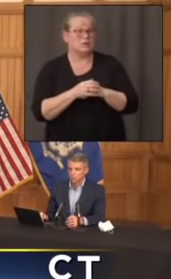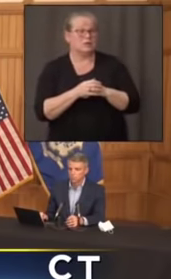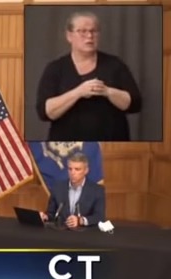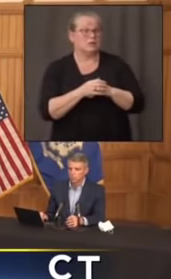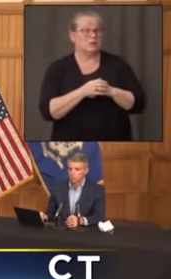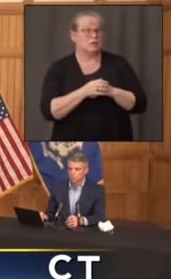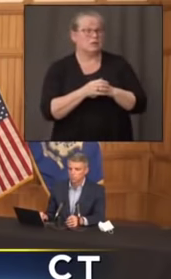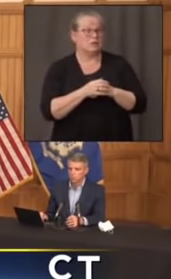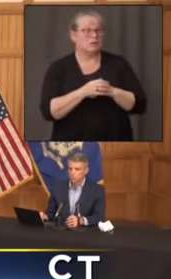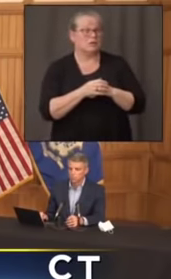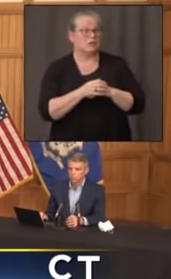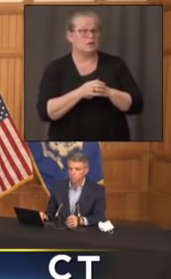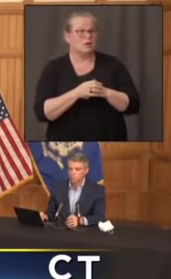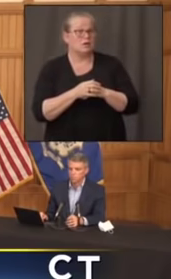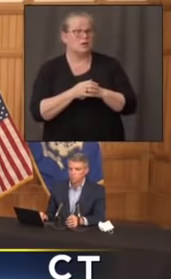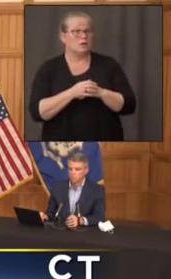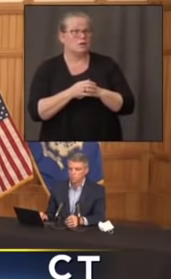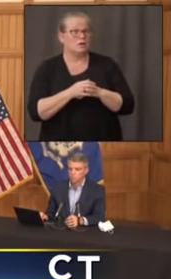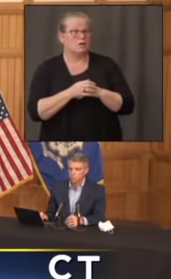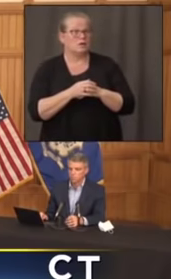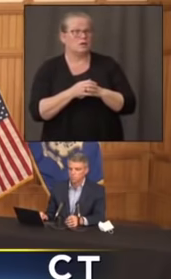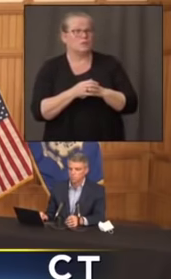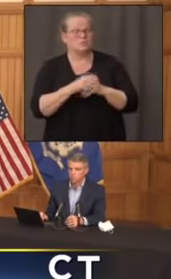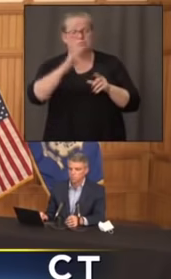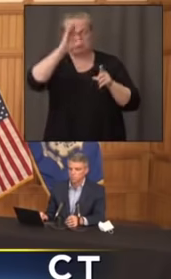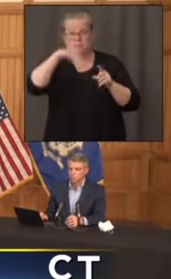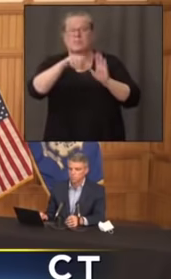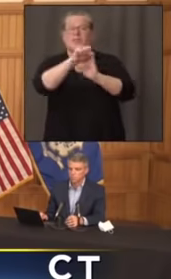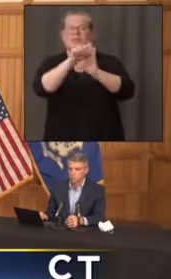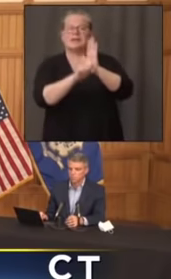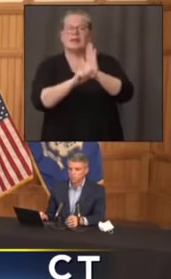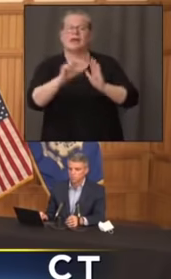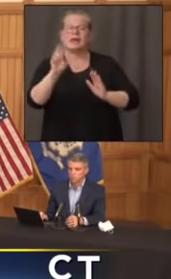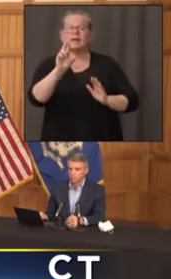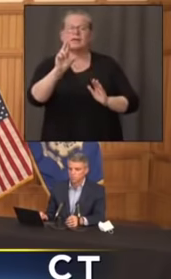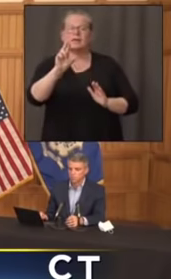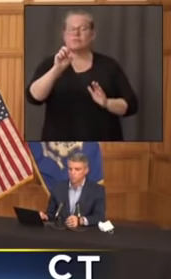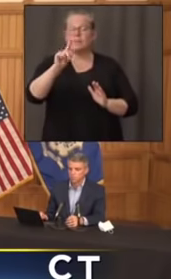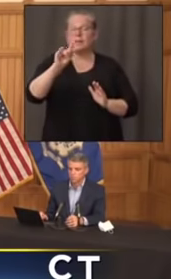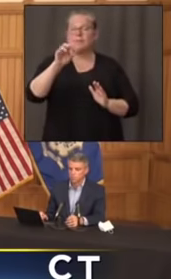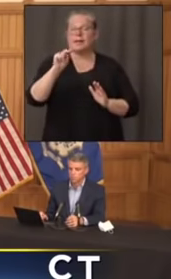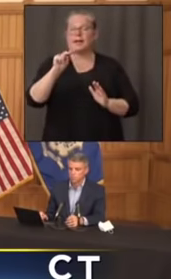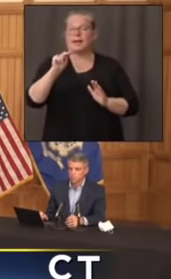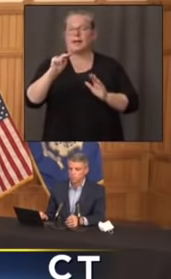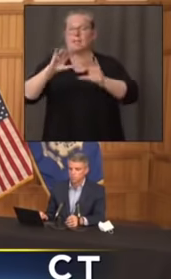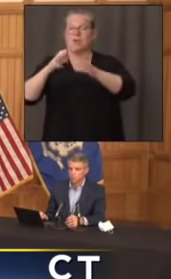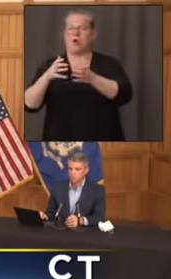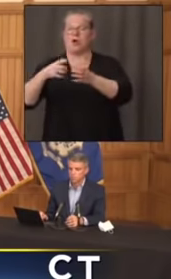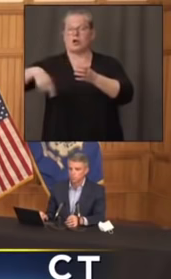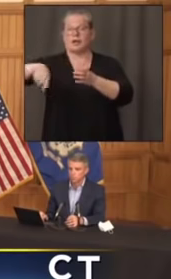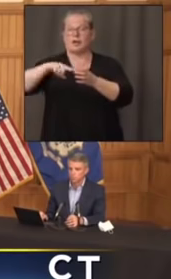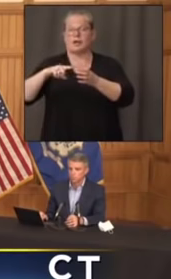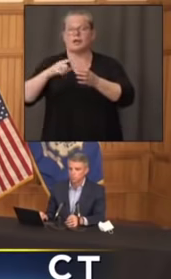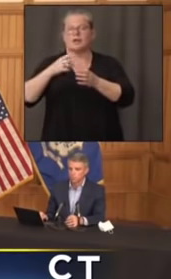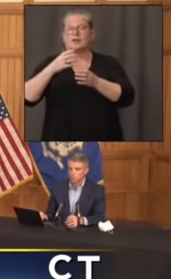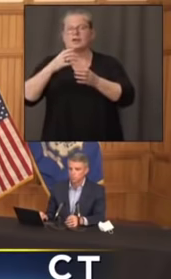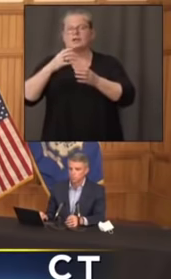the state Republican Party is setting up a hotline for people who find absentee ballot